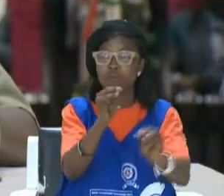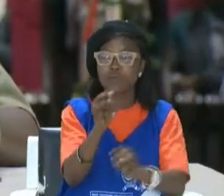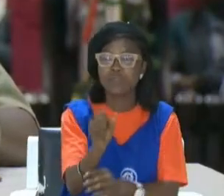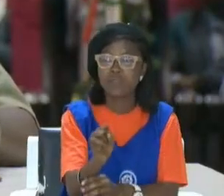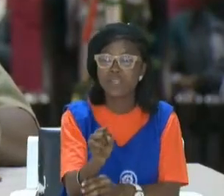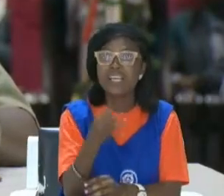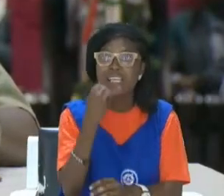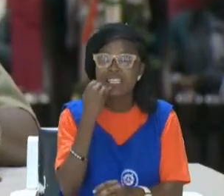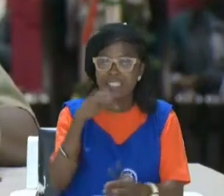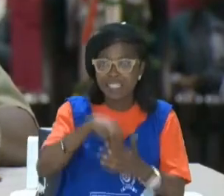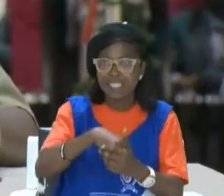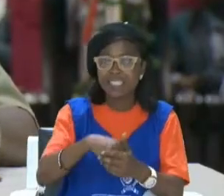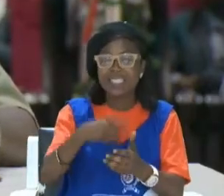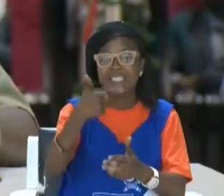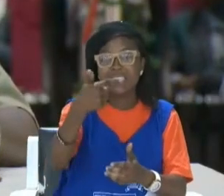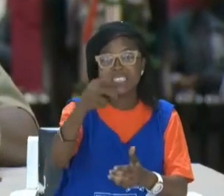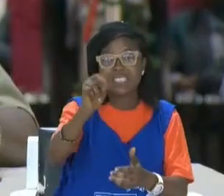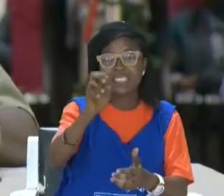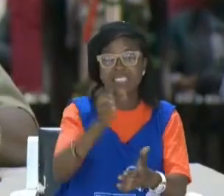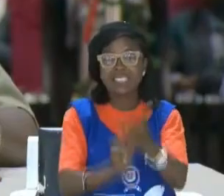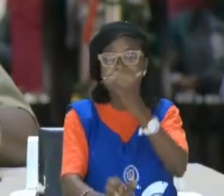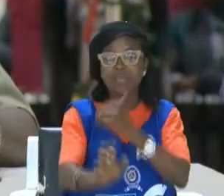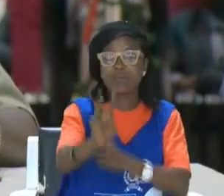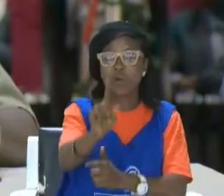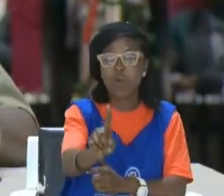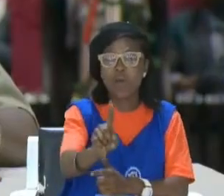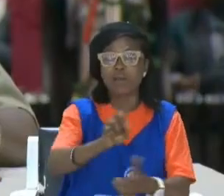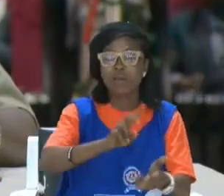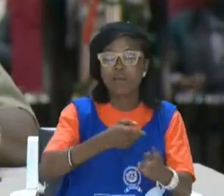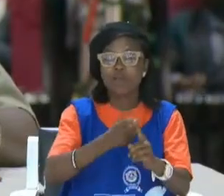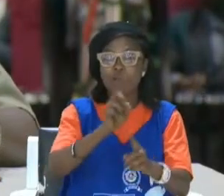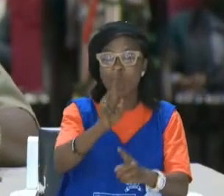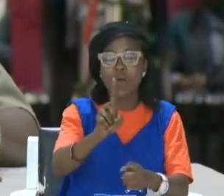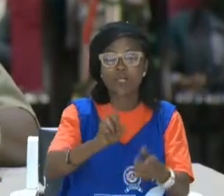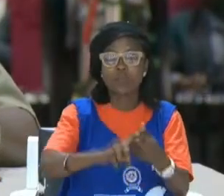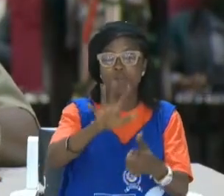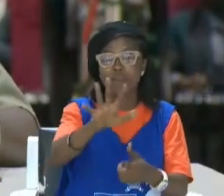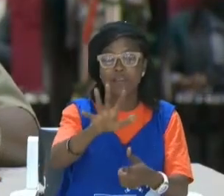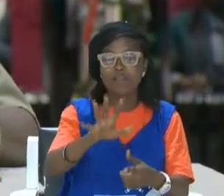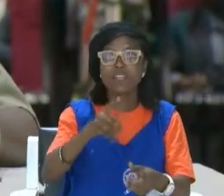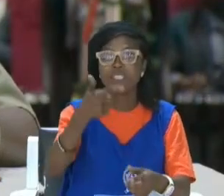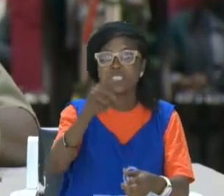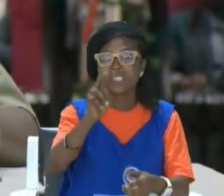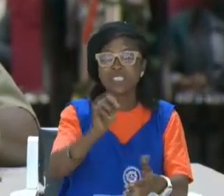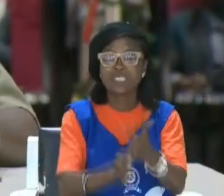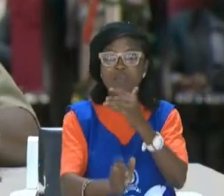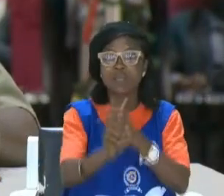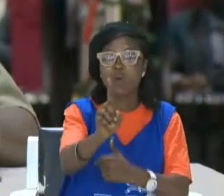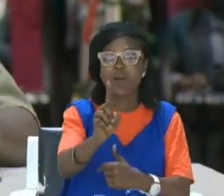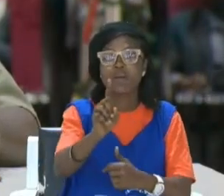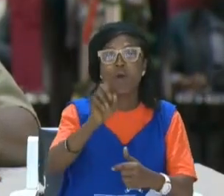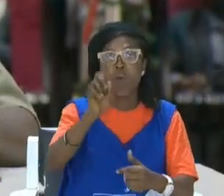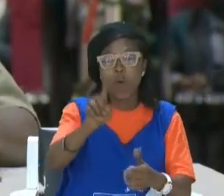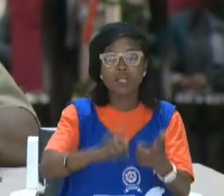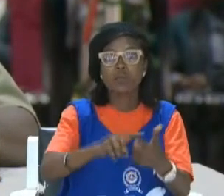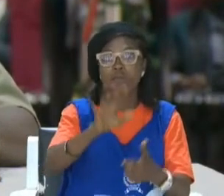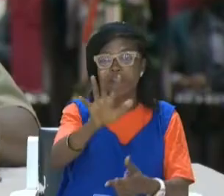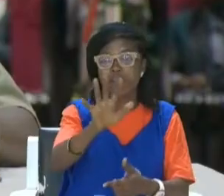it's in Genesis chapter 1, from verse 1 to 5. Genesis 1, from verse 1 to